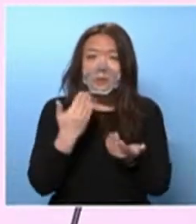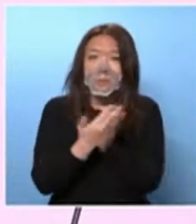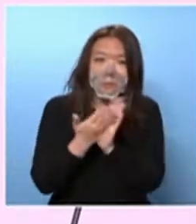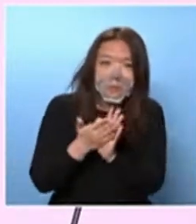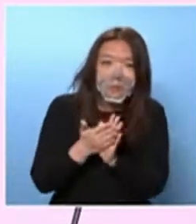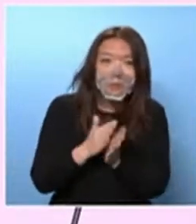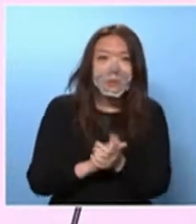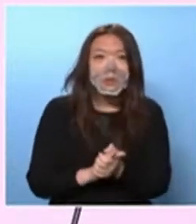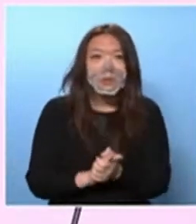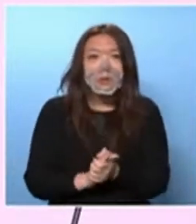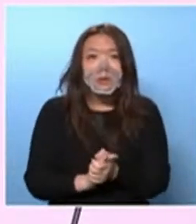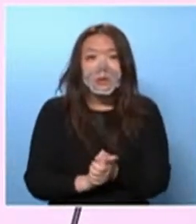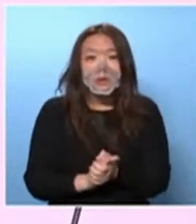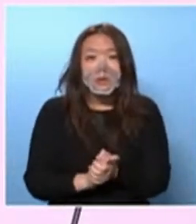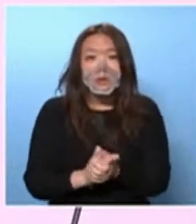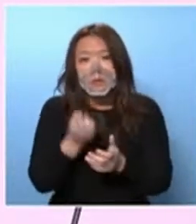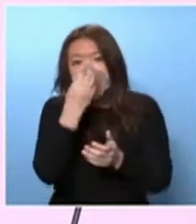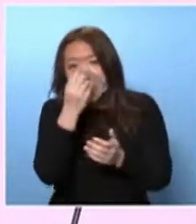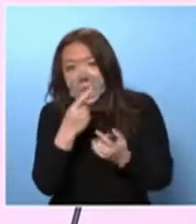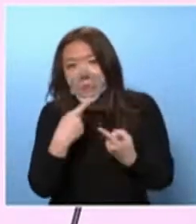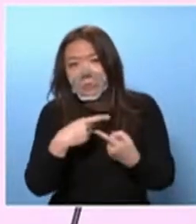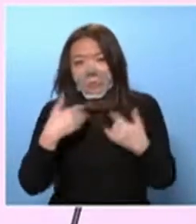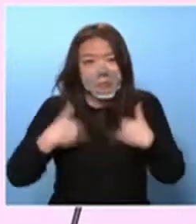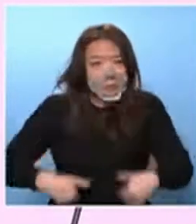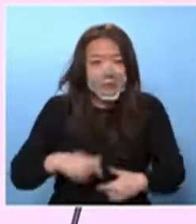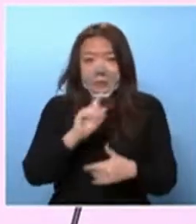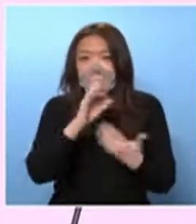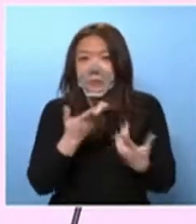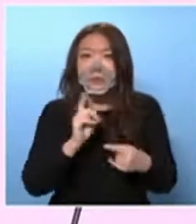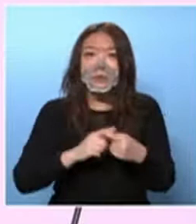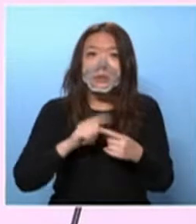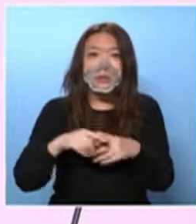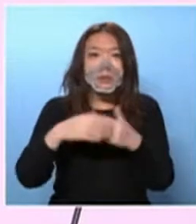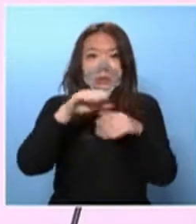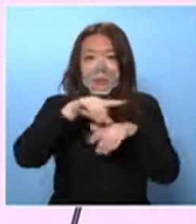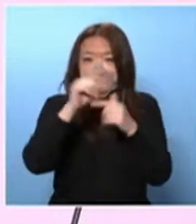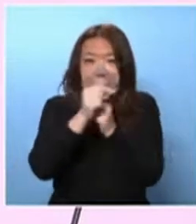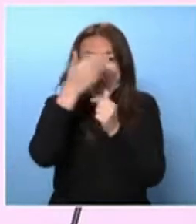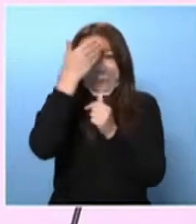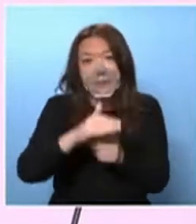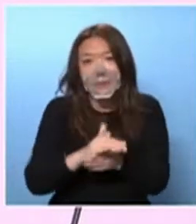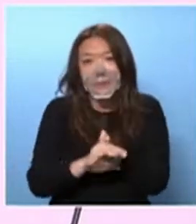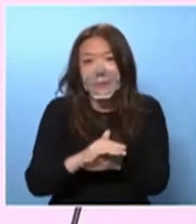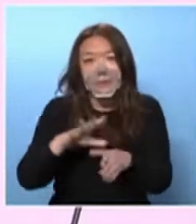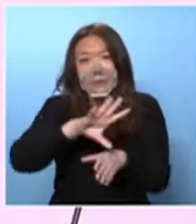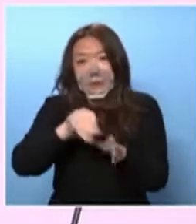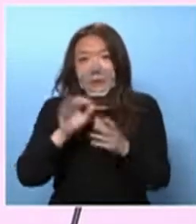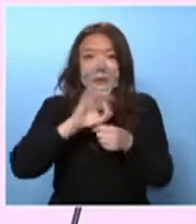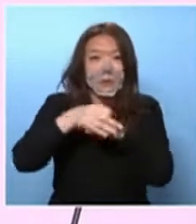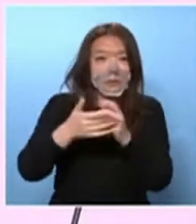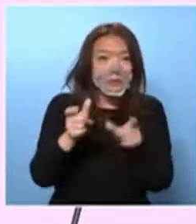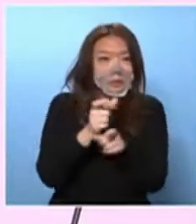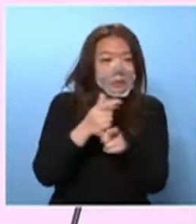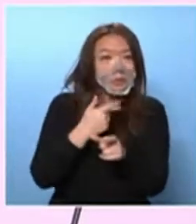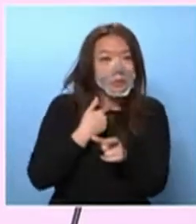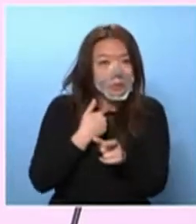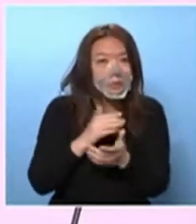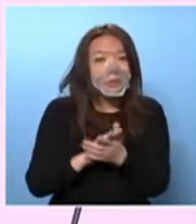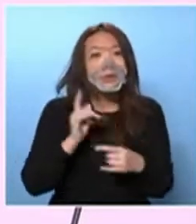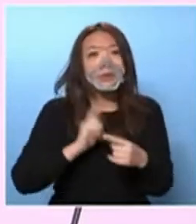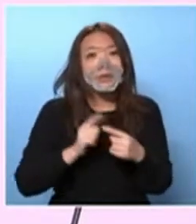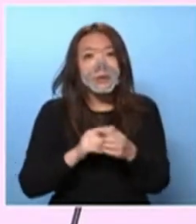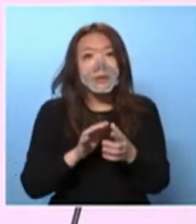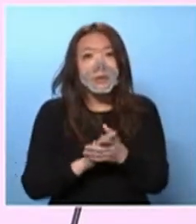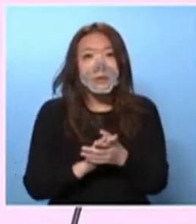have a full understanding of our country's development plans and strategies, as well as Hong Kong's roles and functions therein, and to take into account demand in